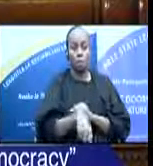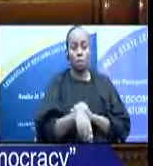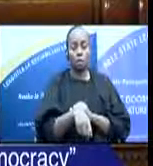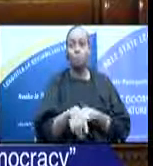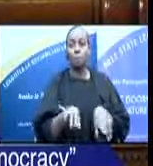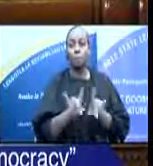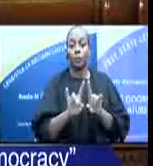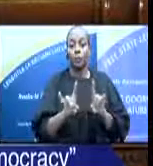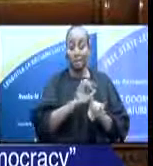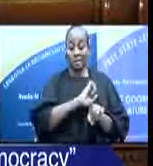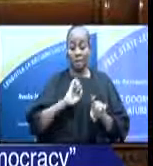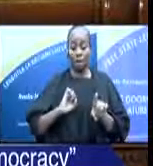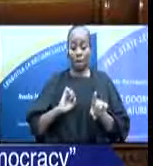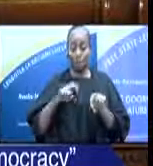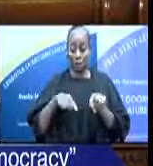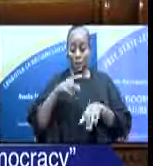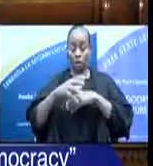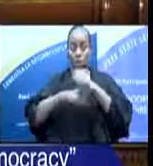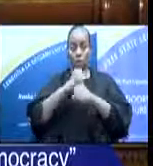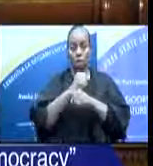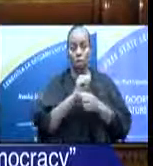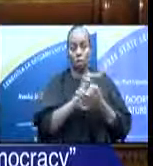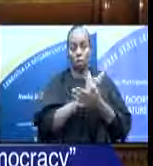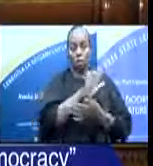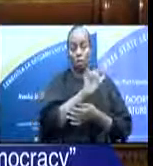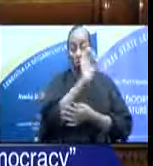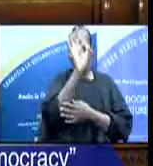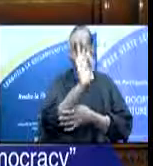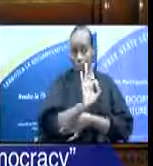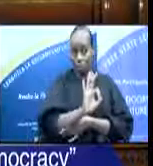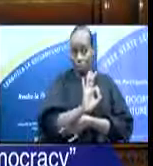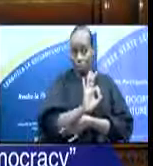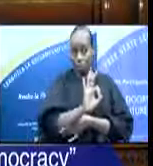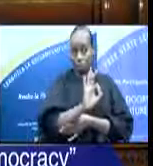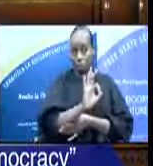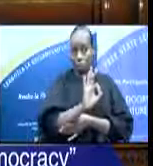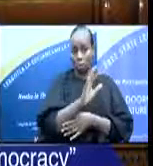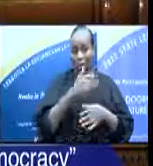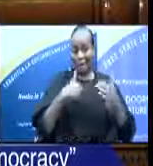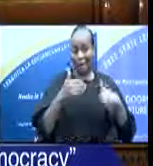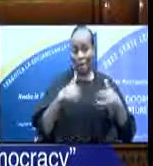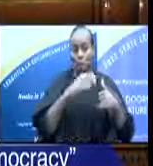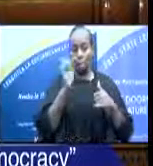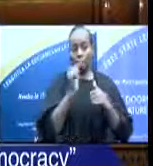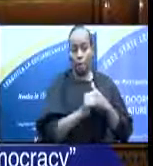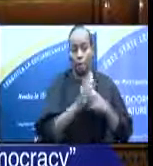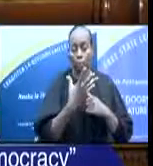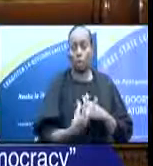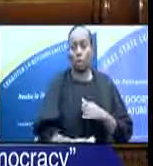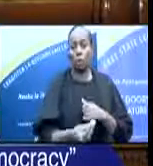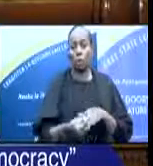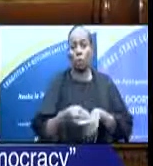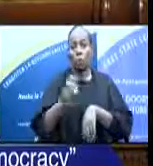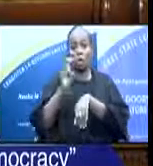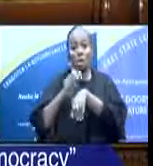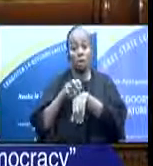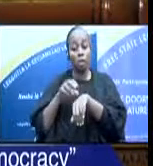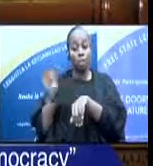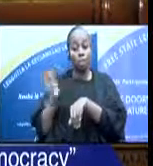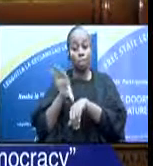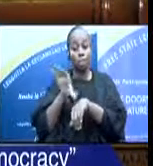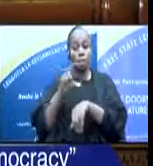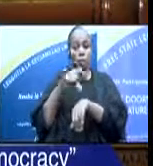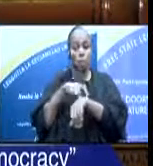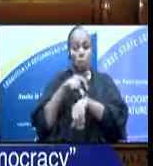of employees this year, only 12% are for clinical personnel. We need more money for doctors